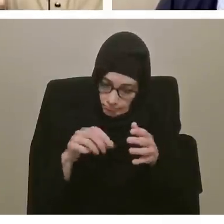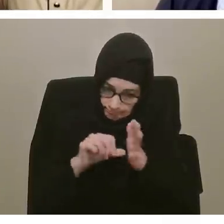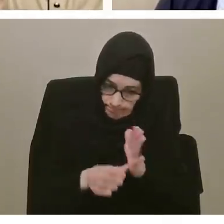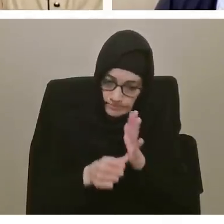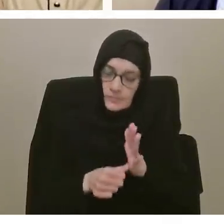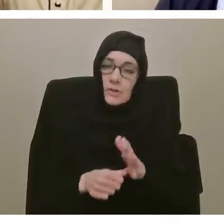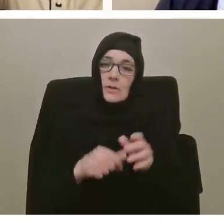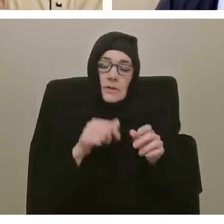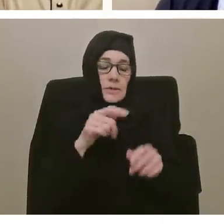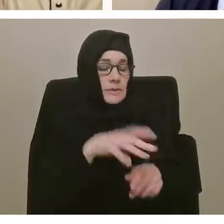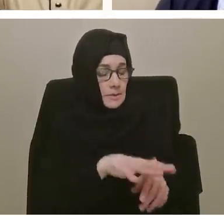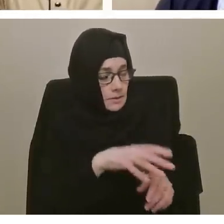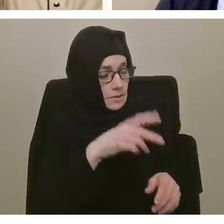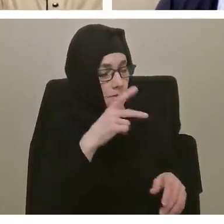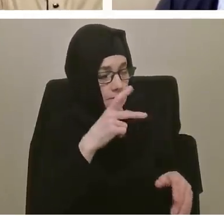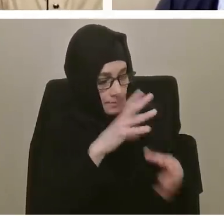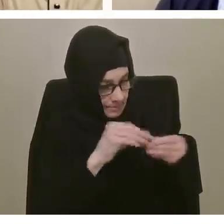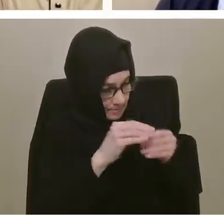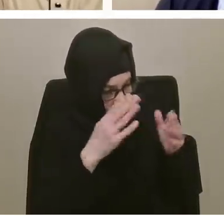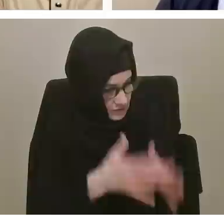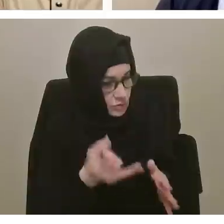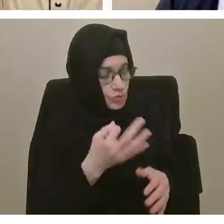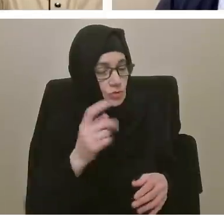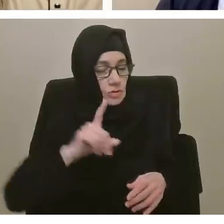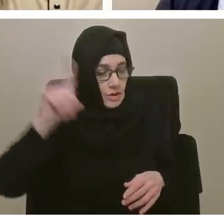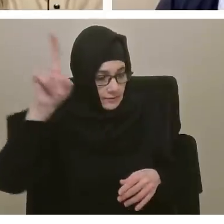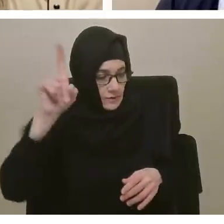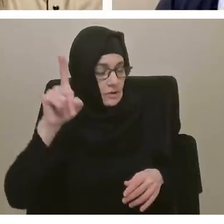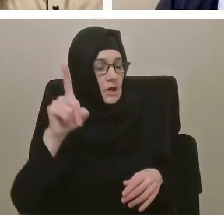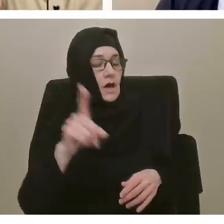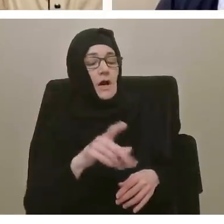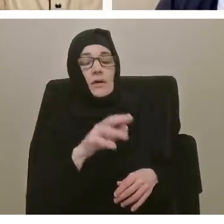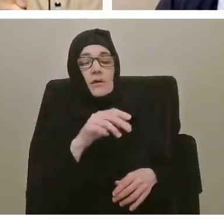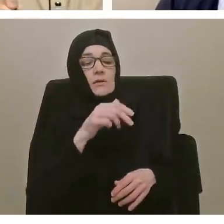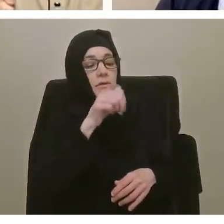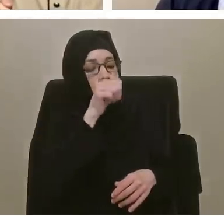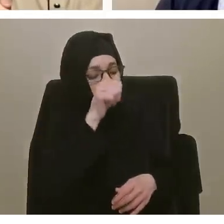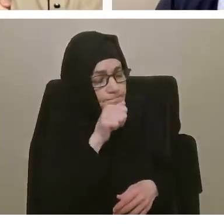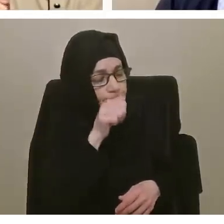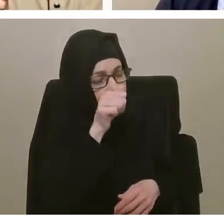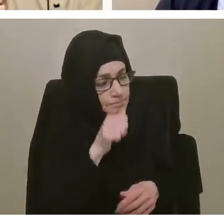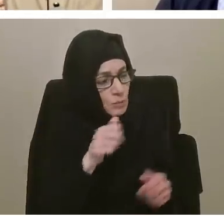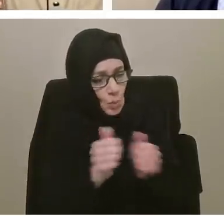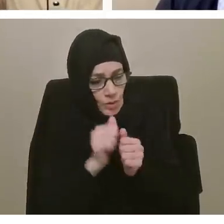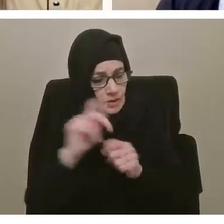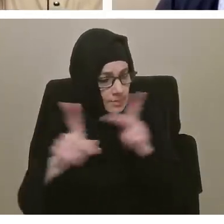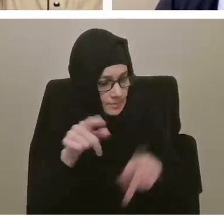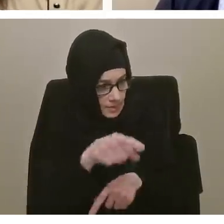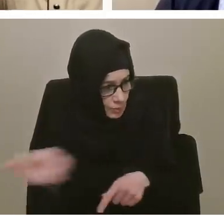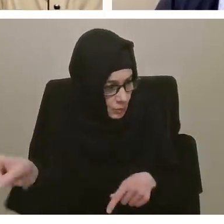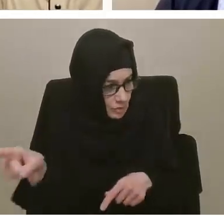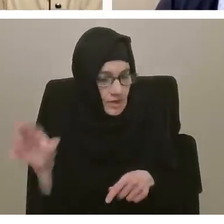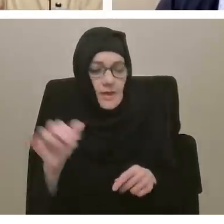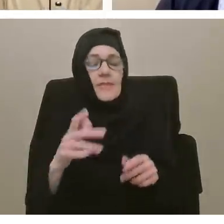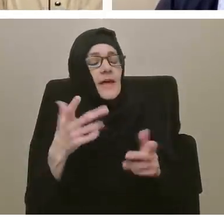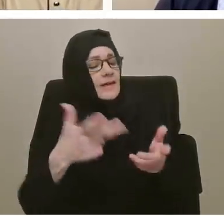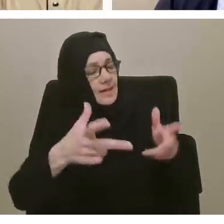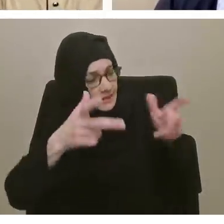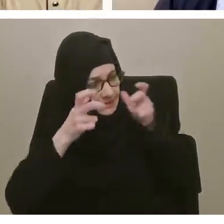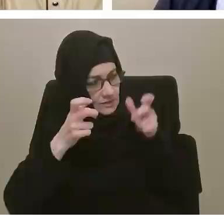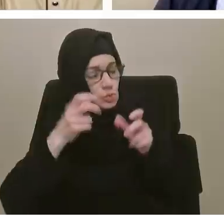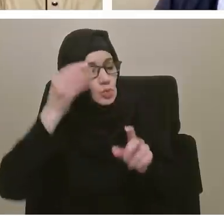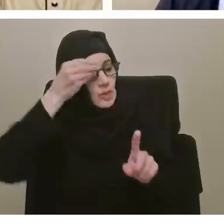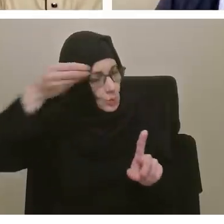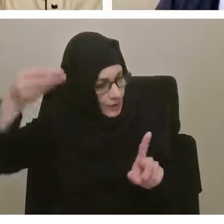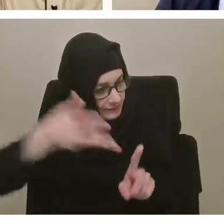sallallahu alayhi wa sallam, with those people that call upon Allah day and night. They have listened to this revelation. They want this